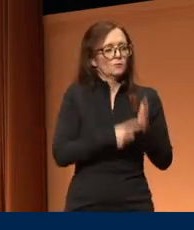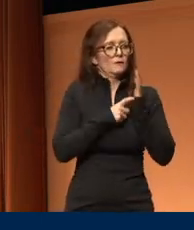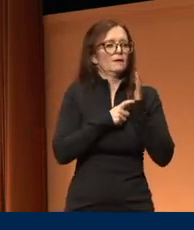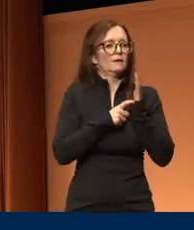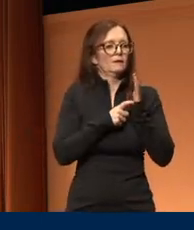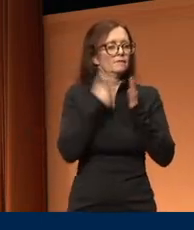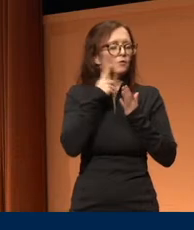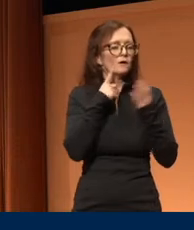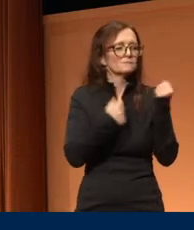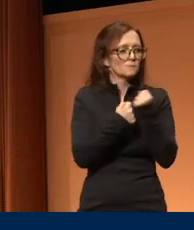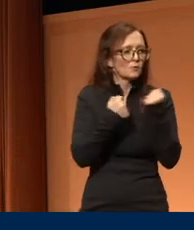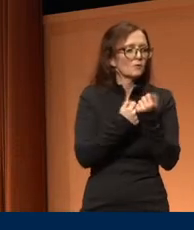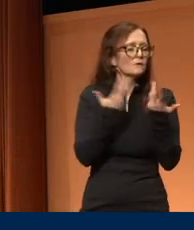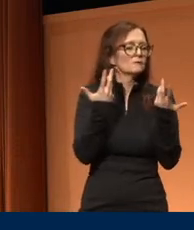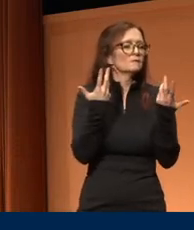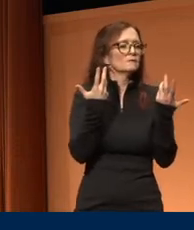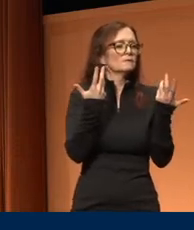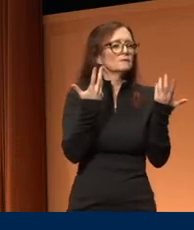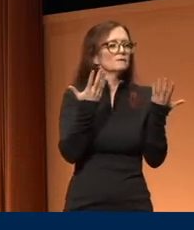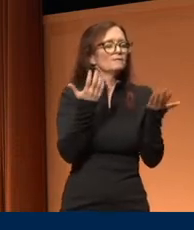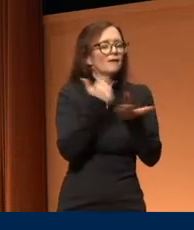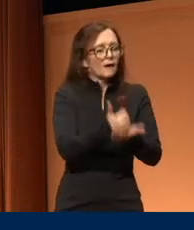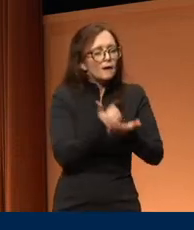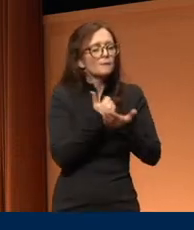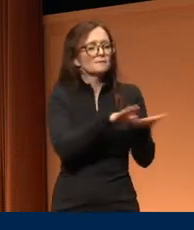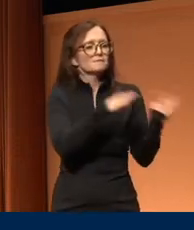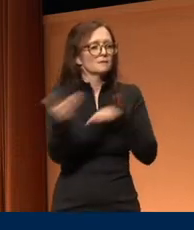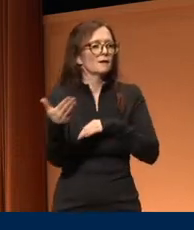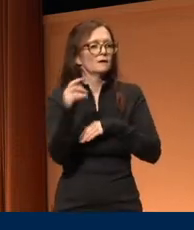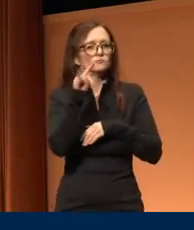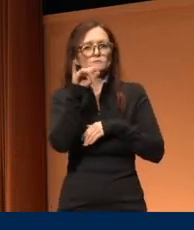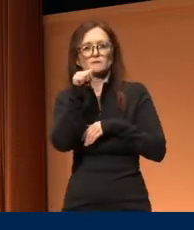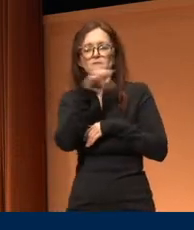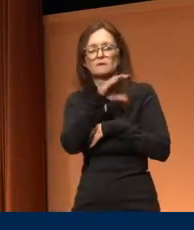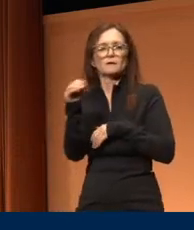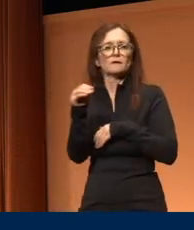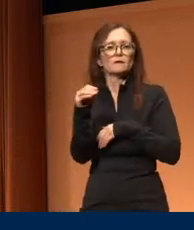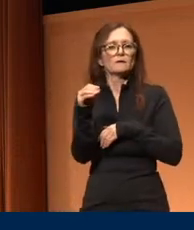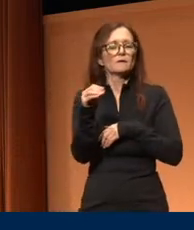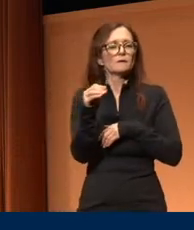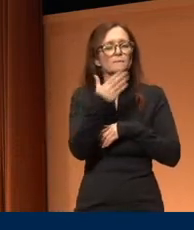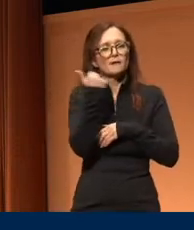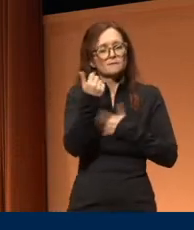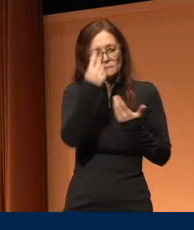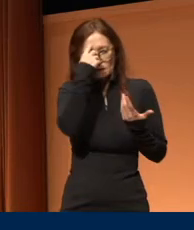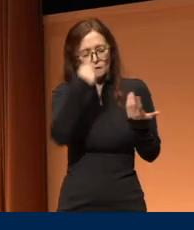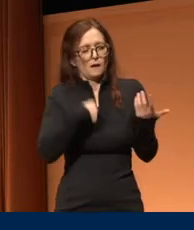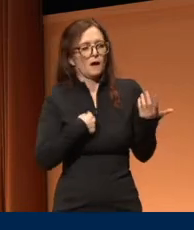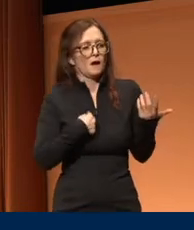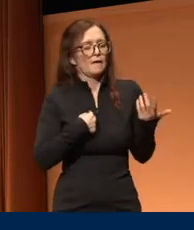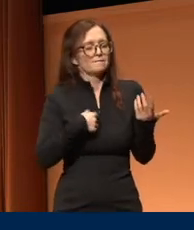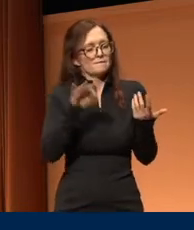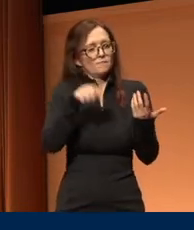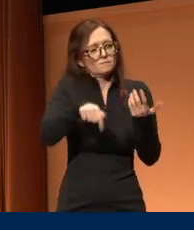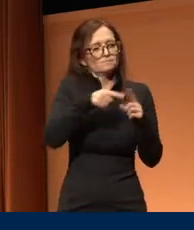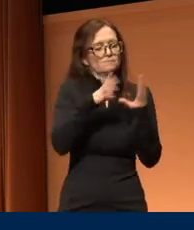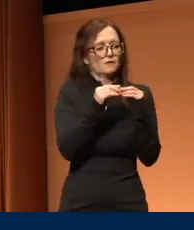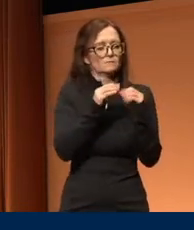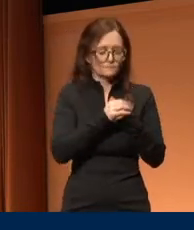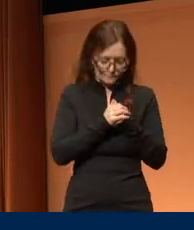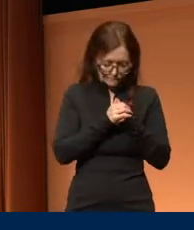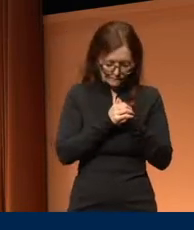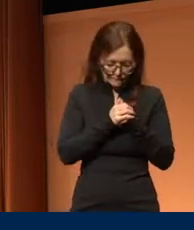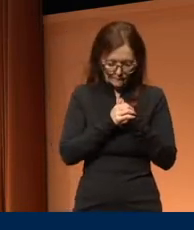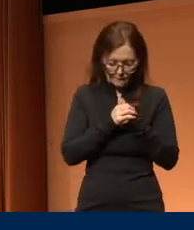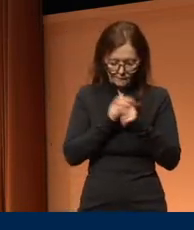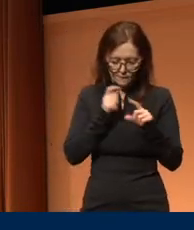or even a form of euthanasia in the first place. The best example to my mind, however,